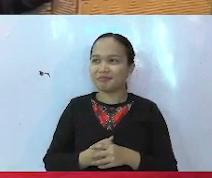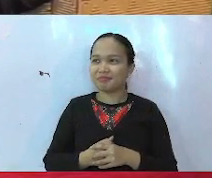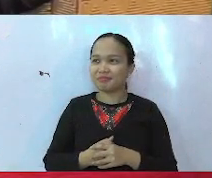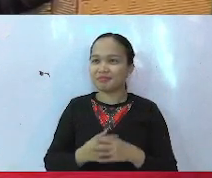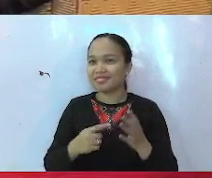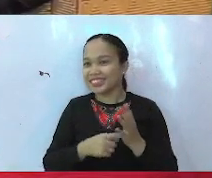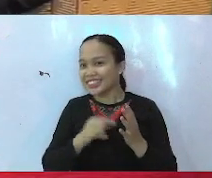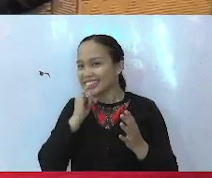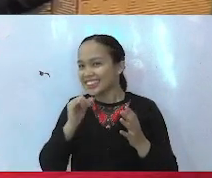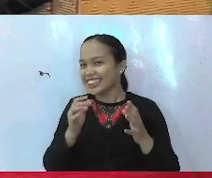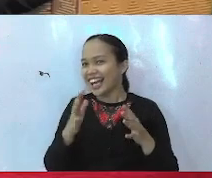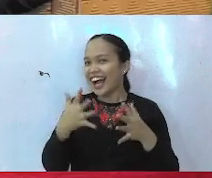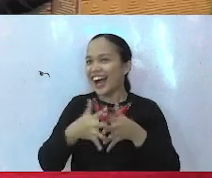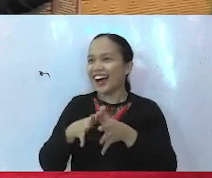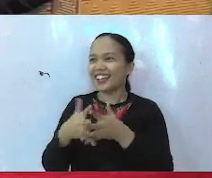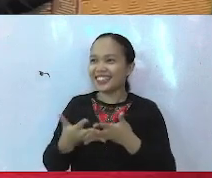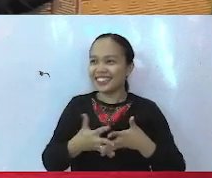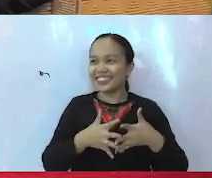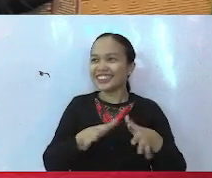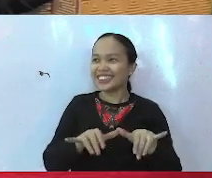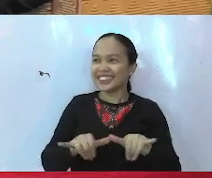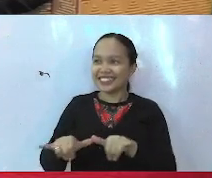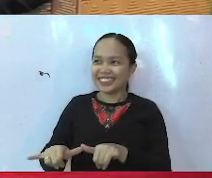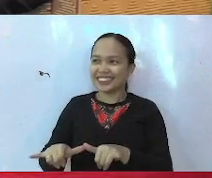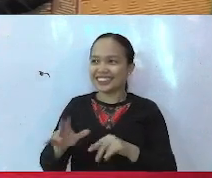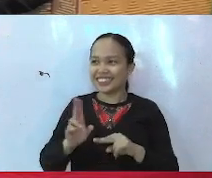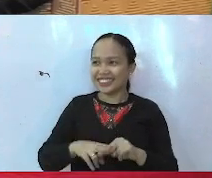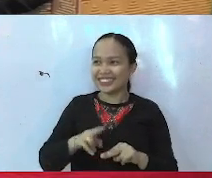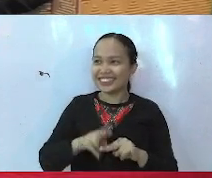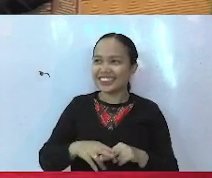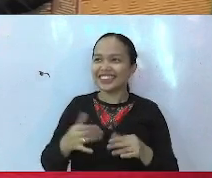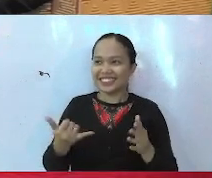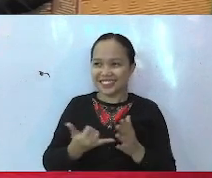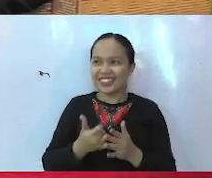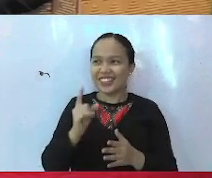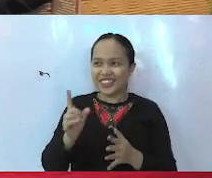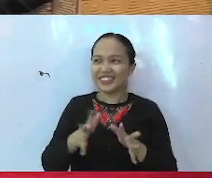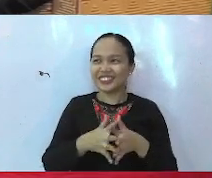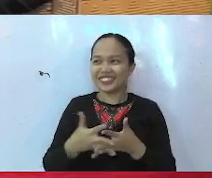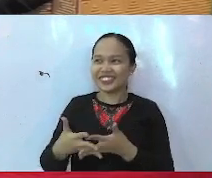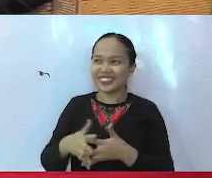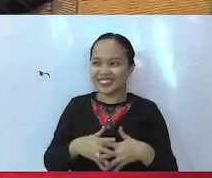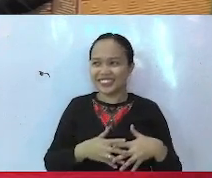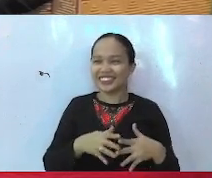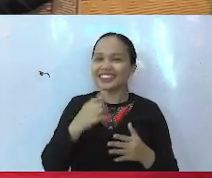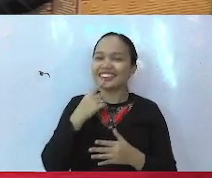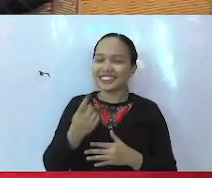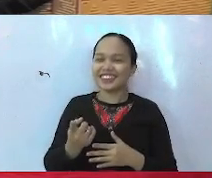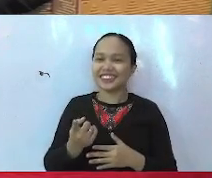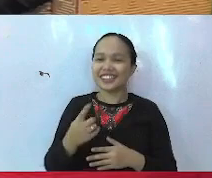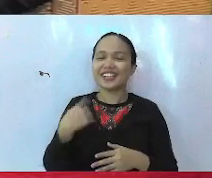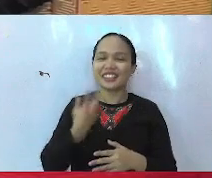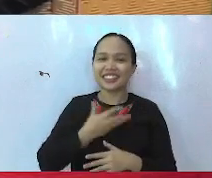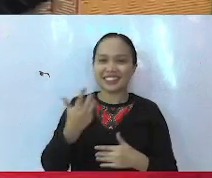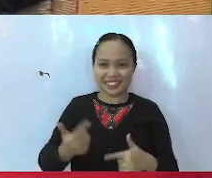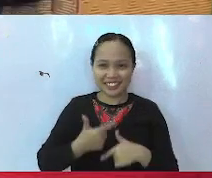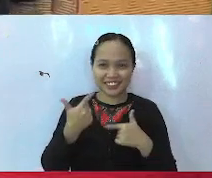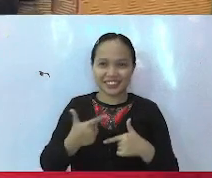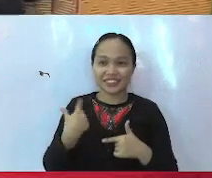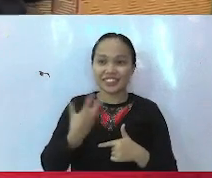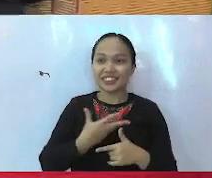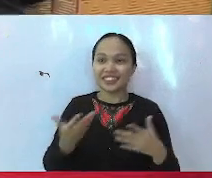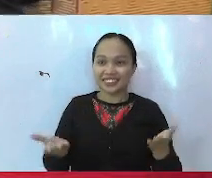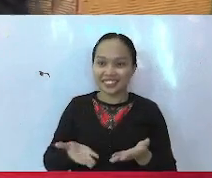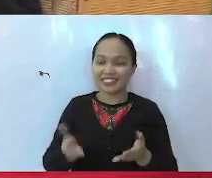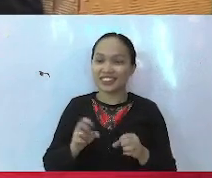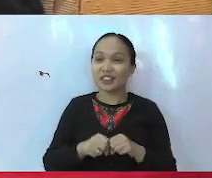American size chair. Yeah, that's for one person only. One American. Amen. Yeah. Amen. Well, anyways, again, we're glad that you are with us tonight. Maybe